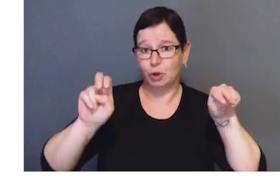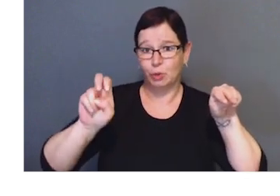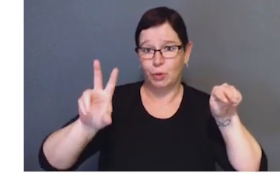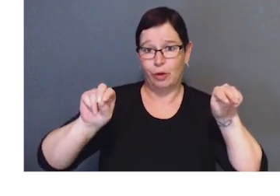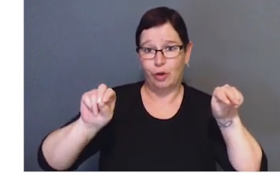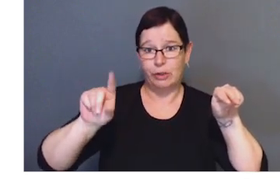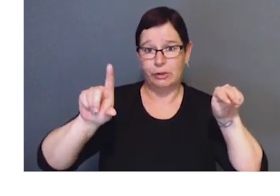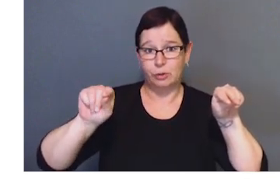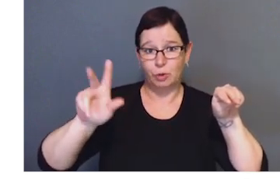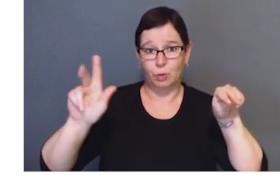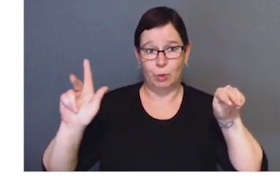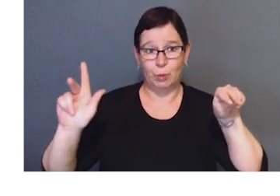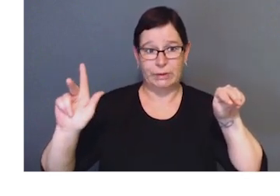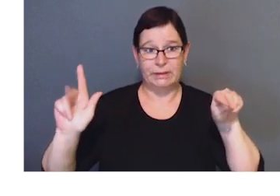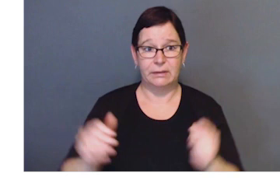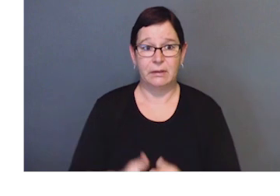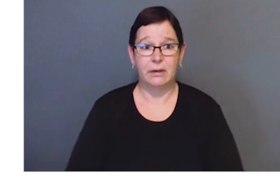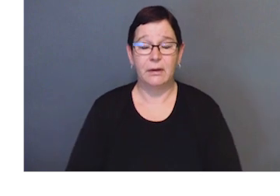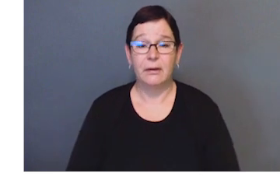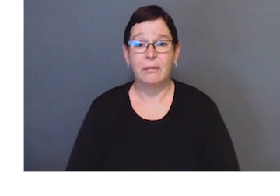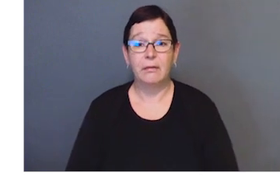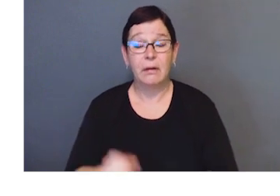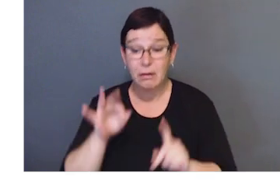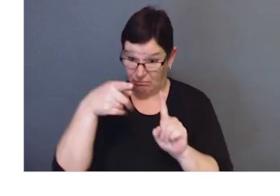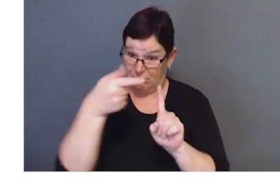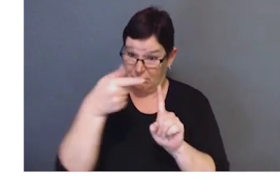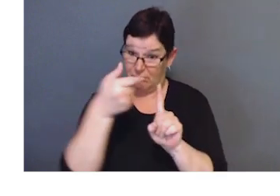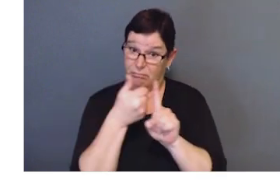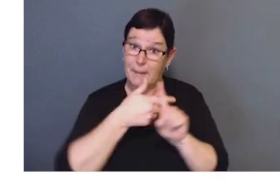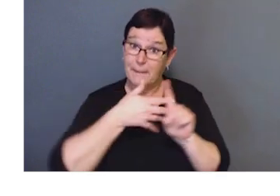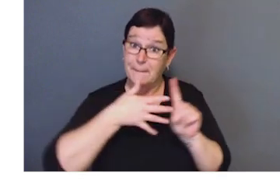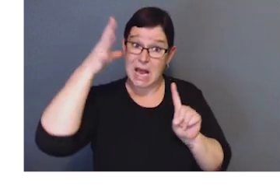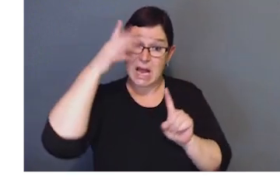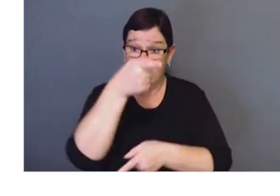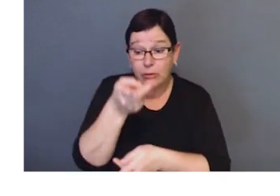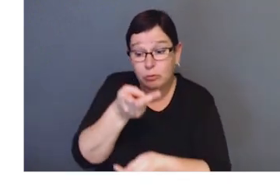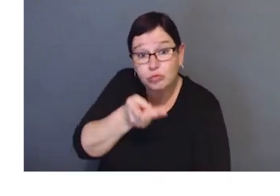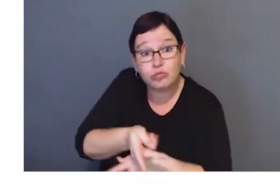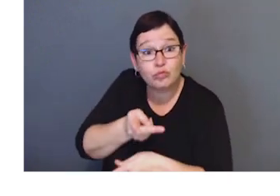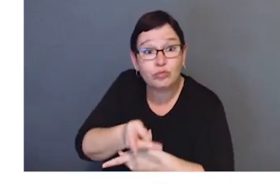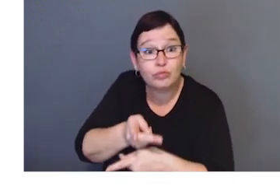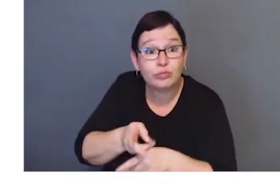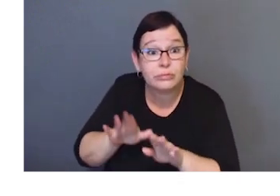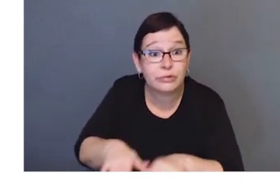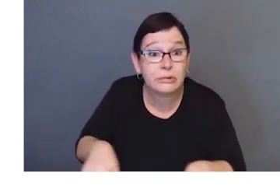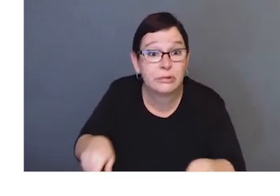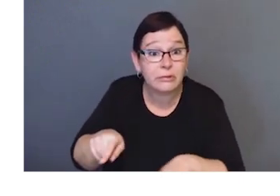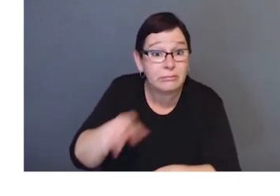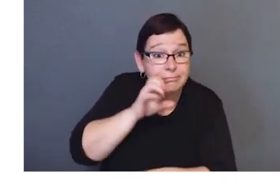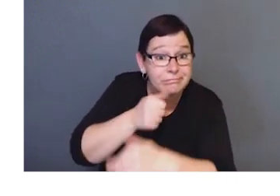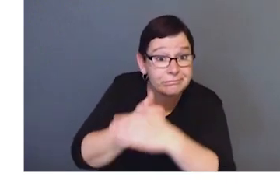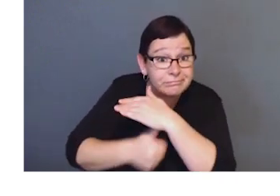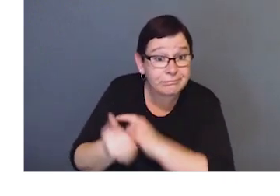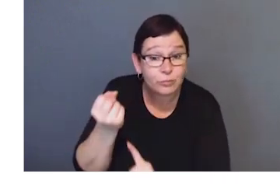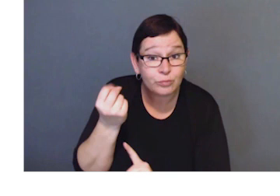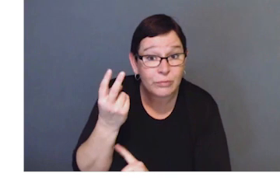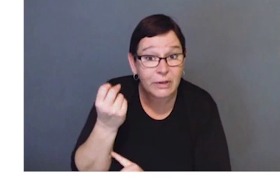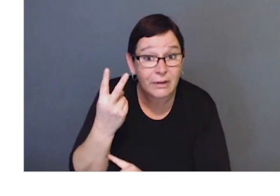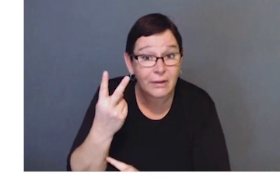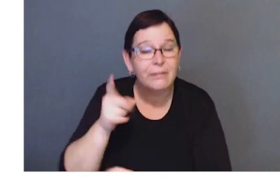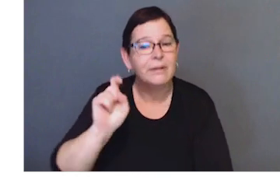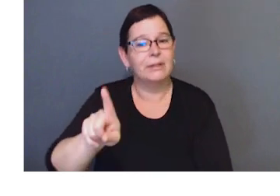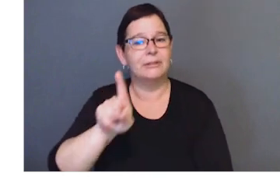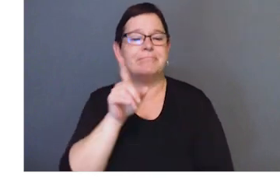If you are a parent or guardian of eligible children under 12 years old, you will have to attest that your child does not